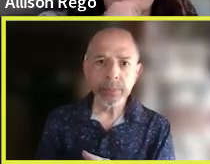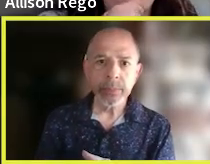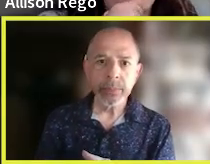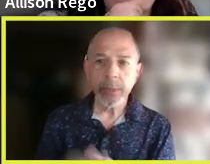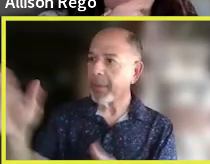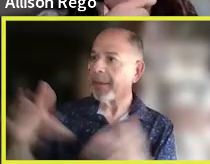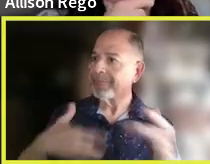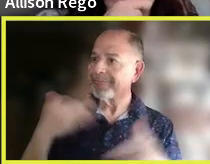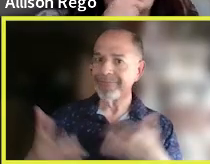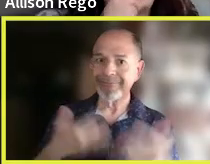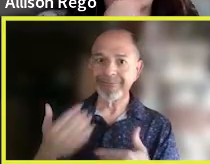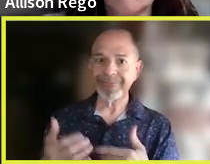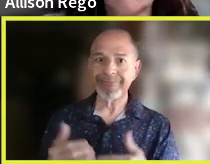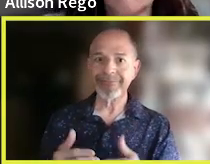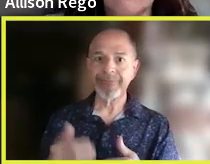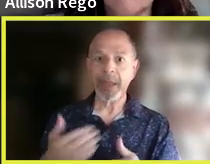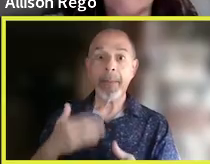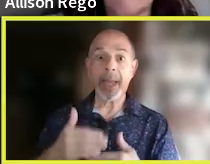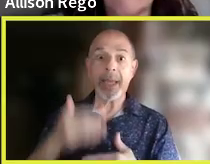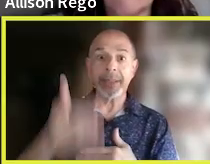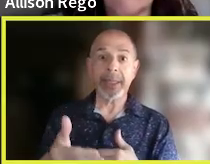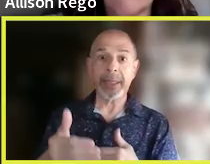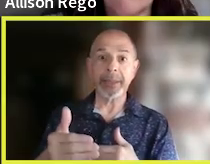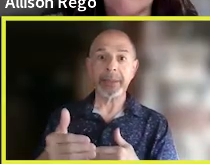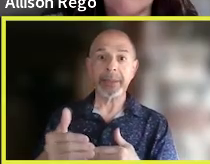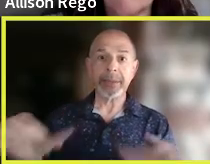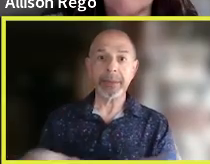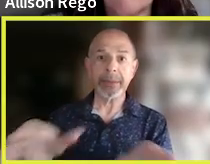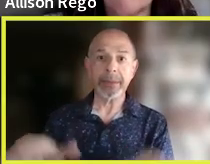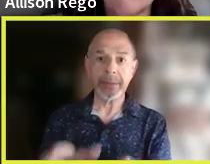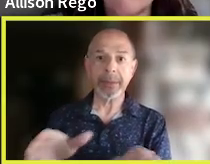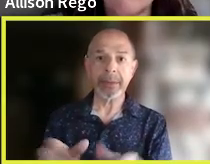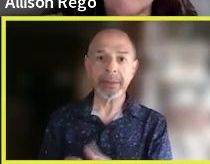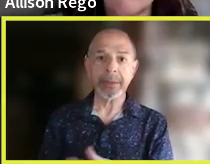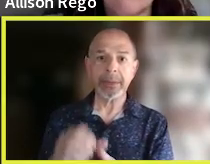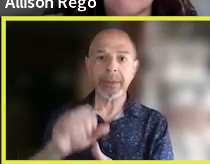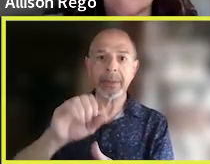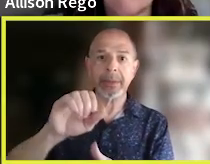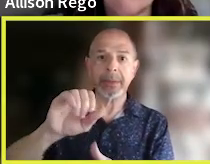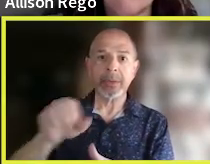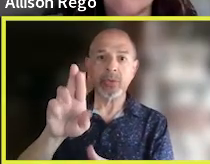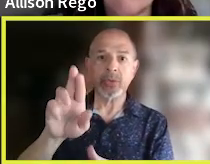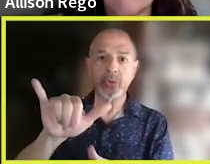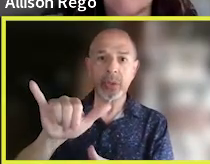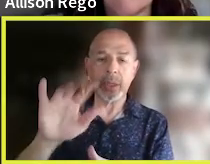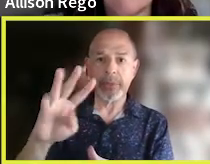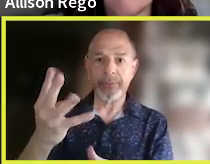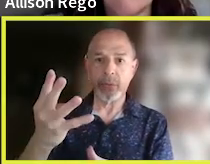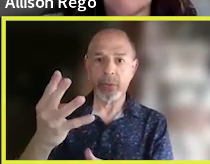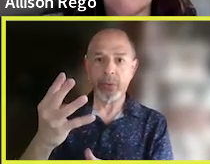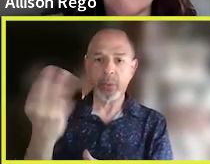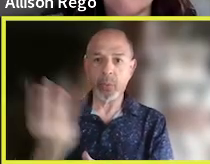What's your next event? So my next event is coming up. We'll be on 24 on Wednesday, and we're doing